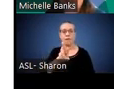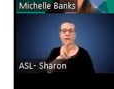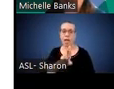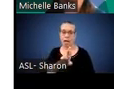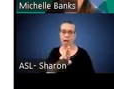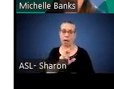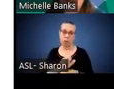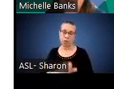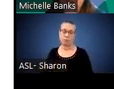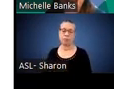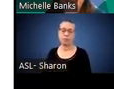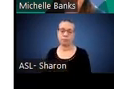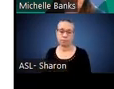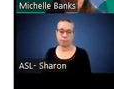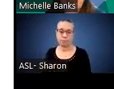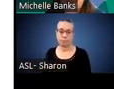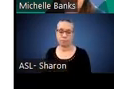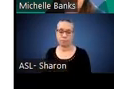rehabilitation if that's a better fit.